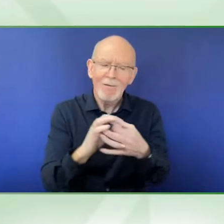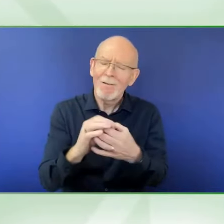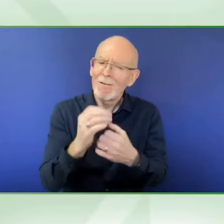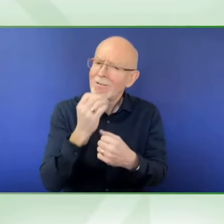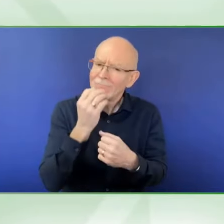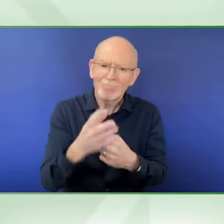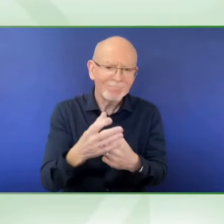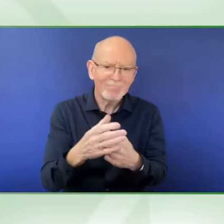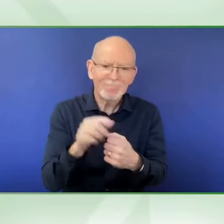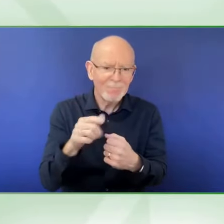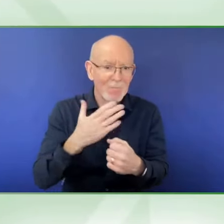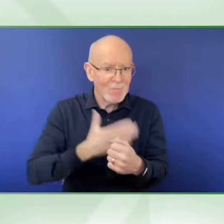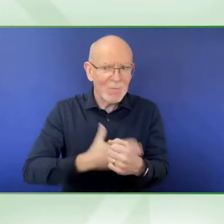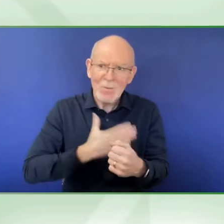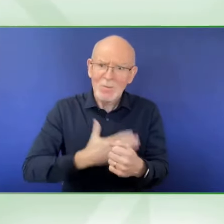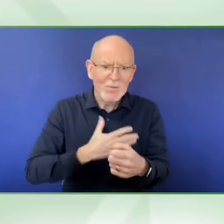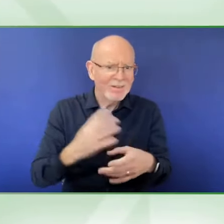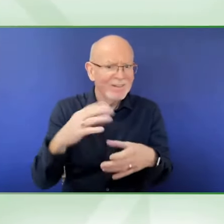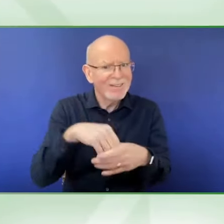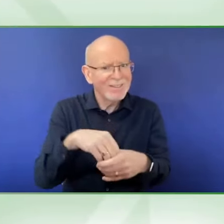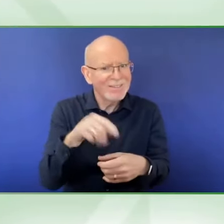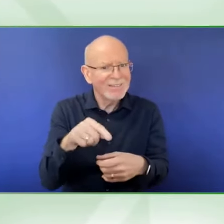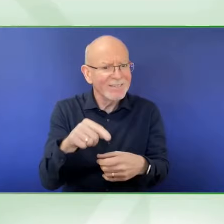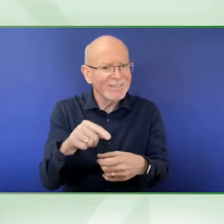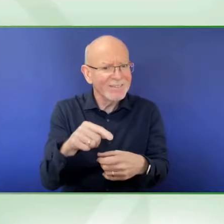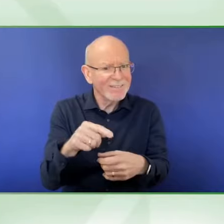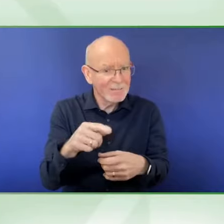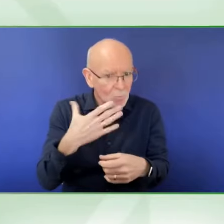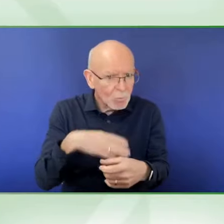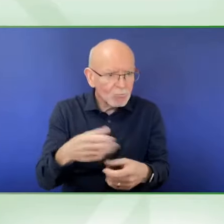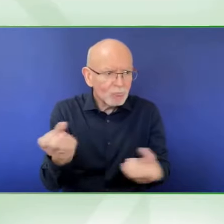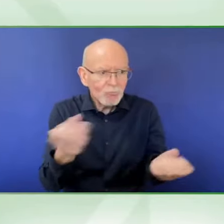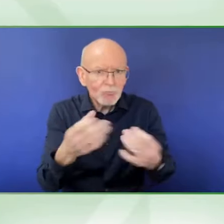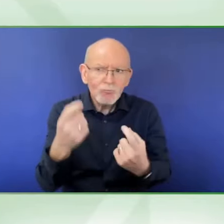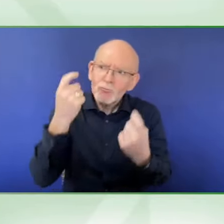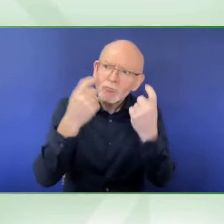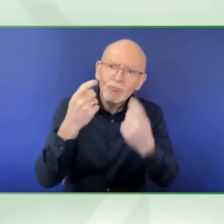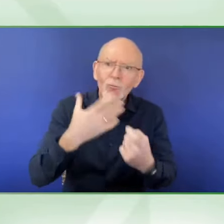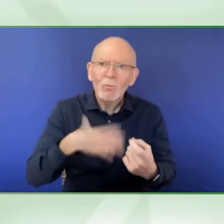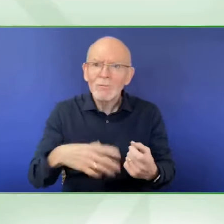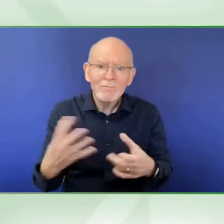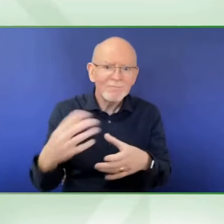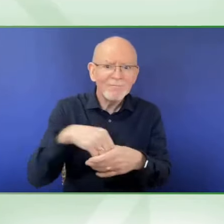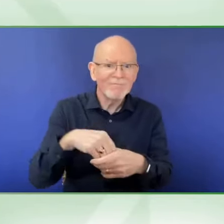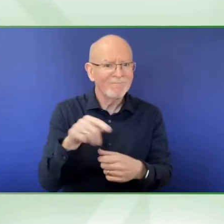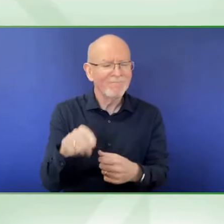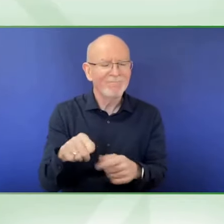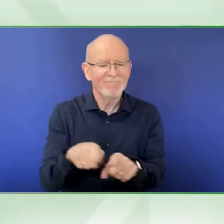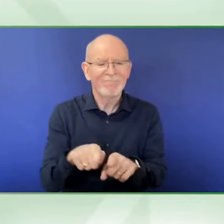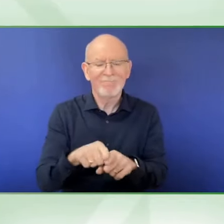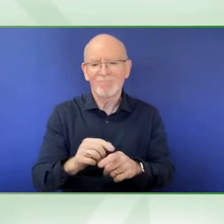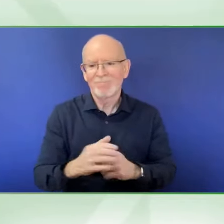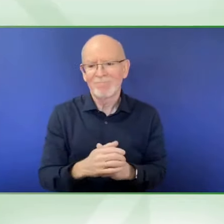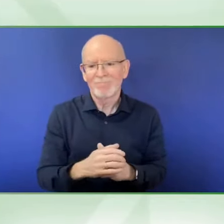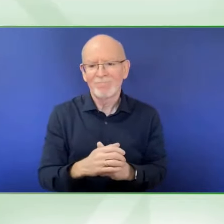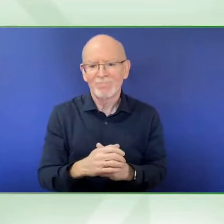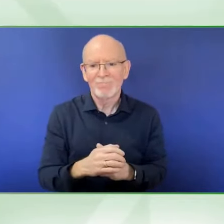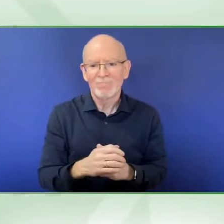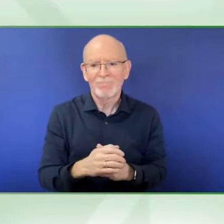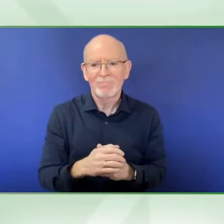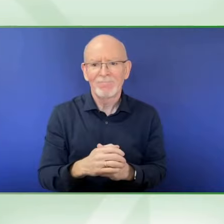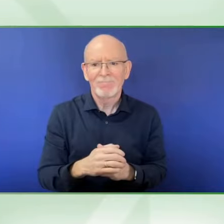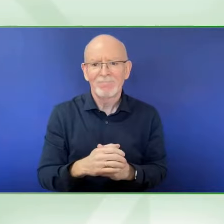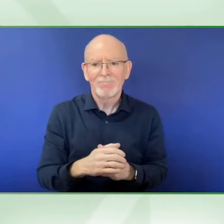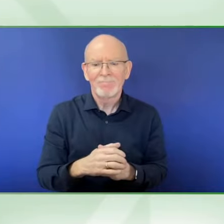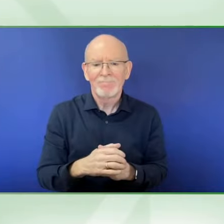very collaborative. They participate a lot. So that's very good. It's very good to invite them from the